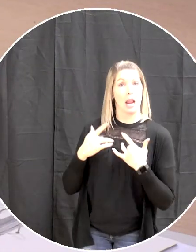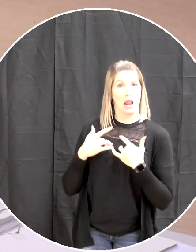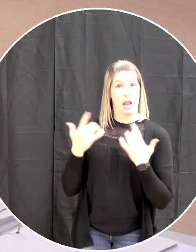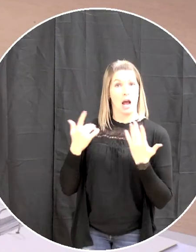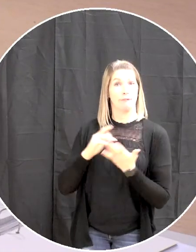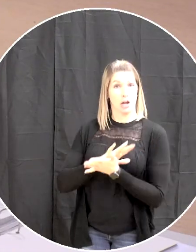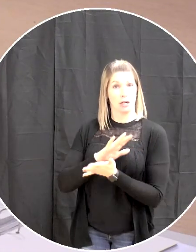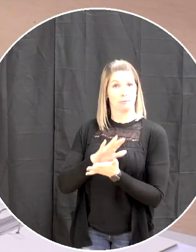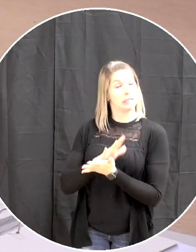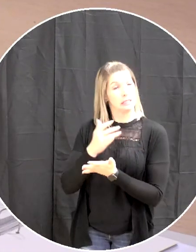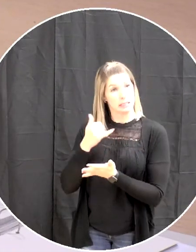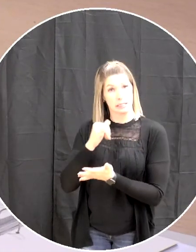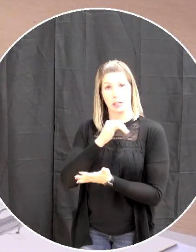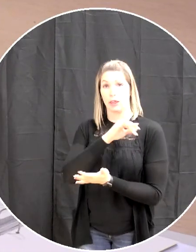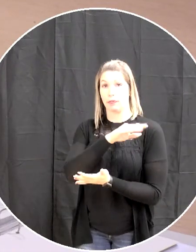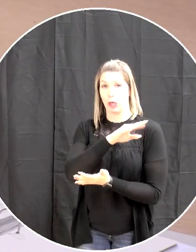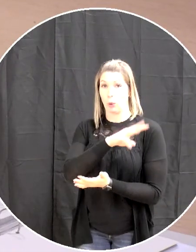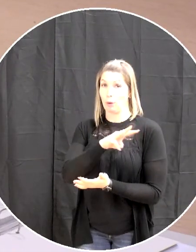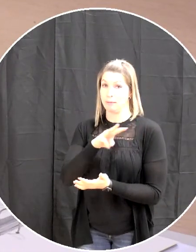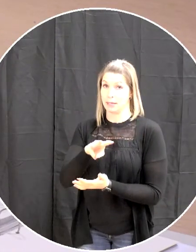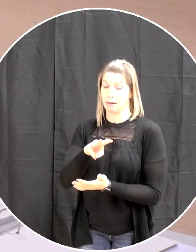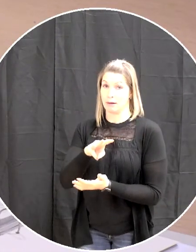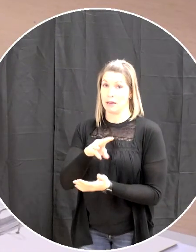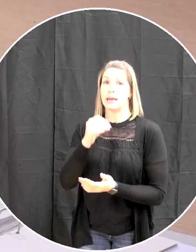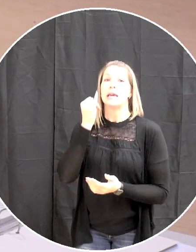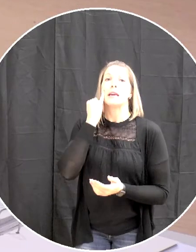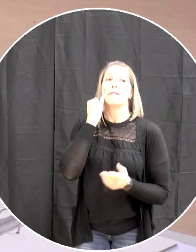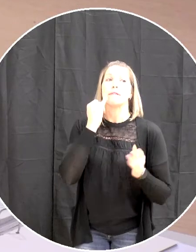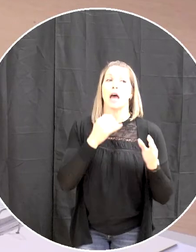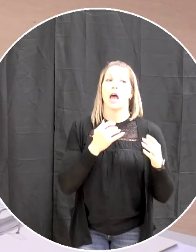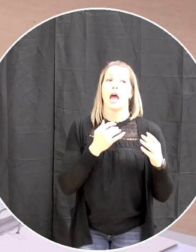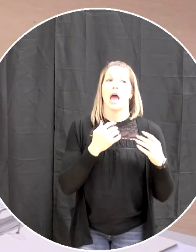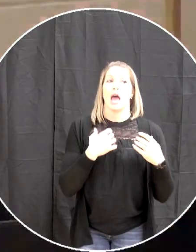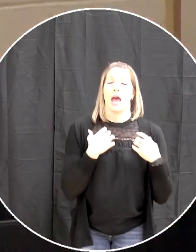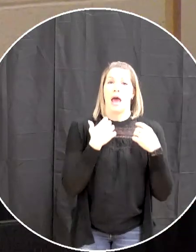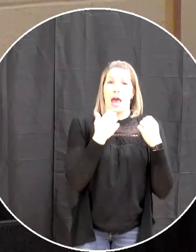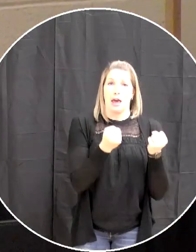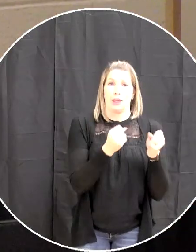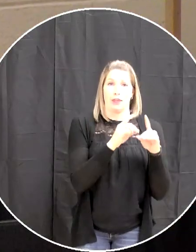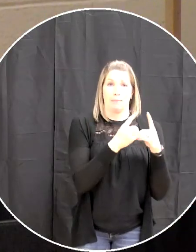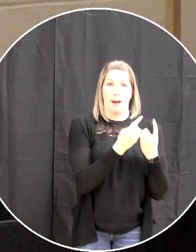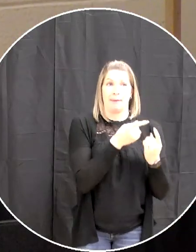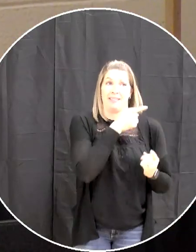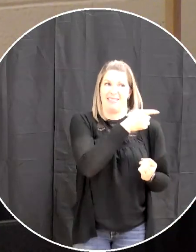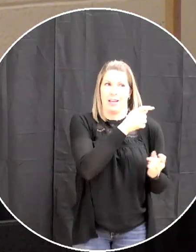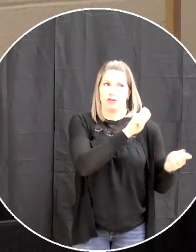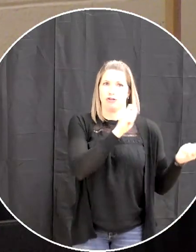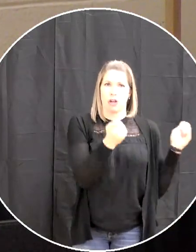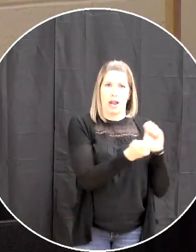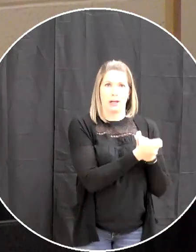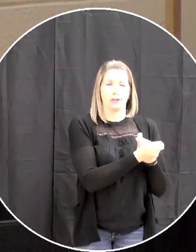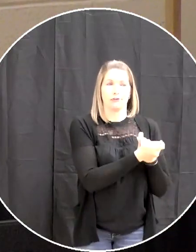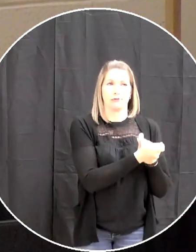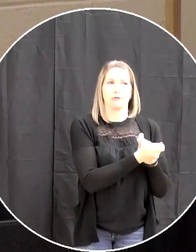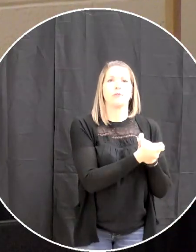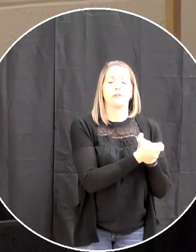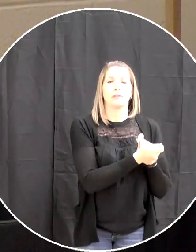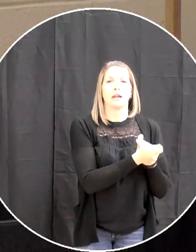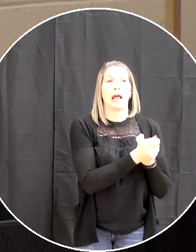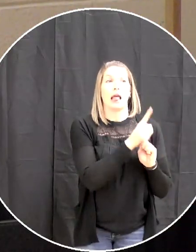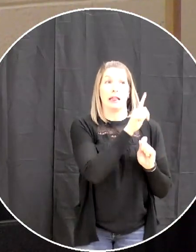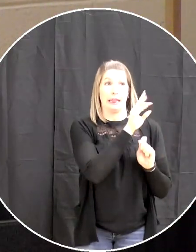website. So when health changes something, what they've done is we've got the links embedded in our document,